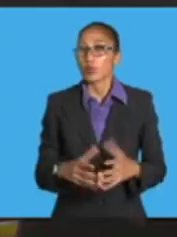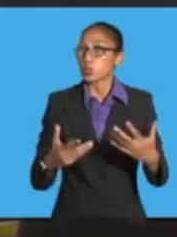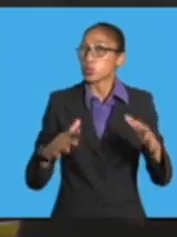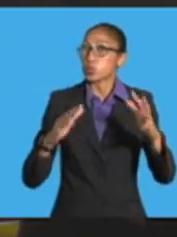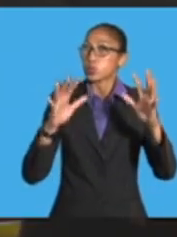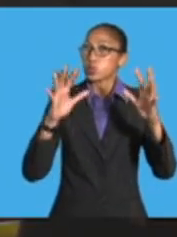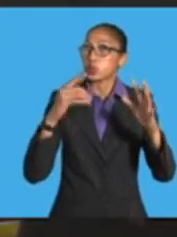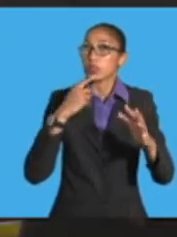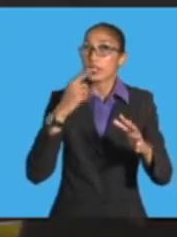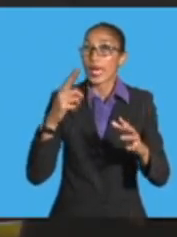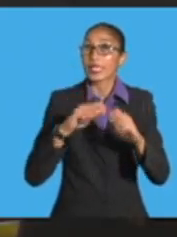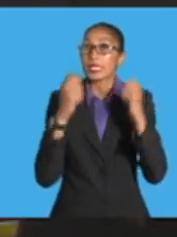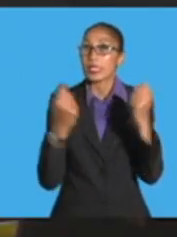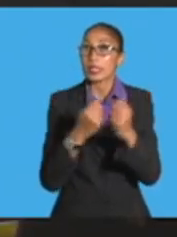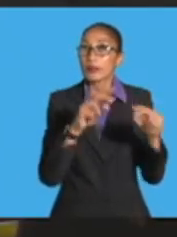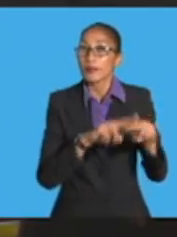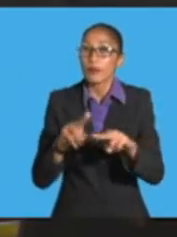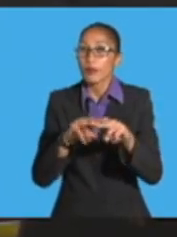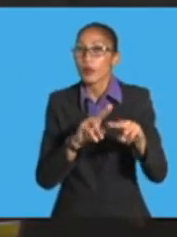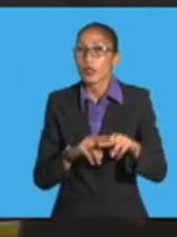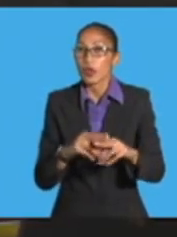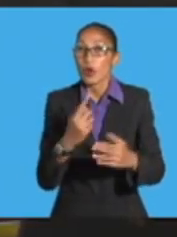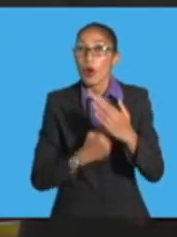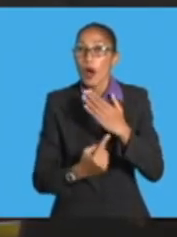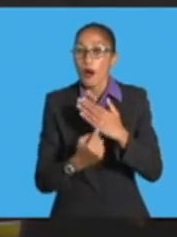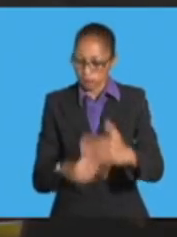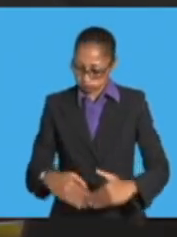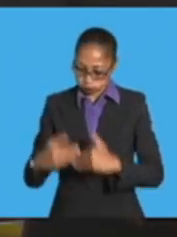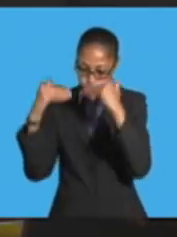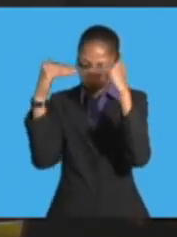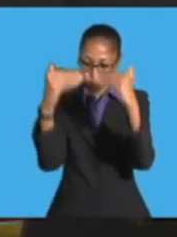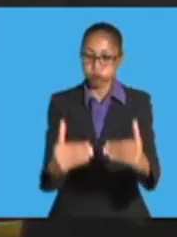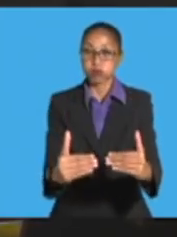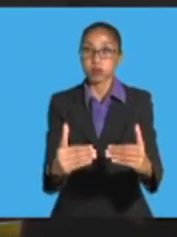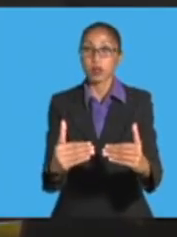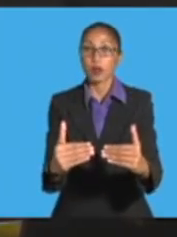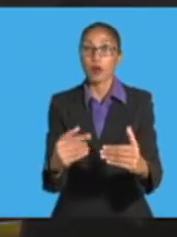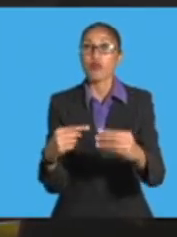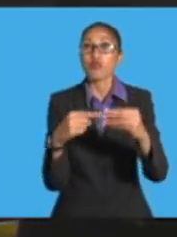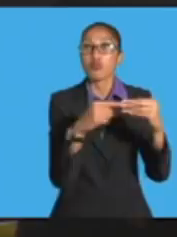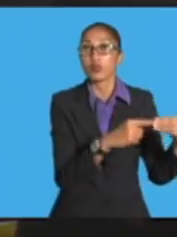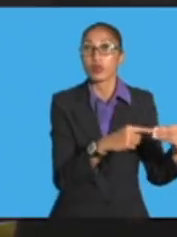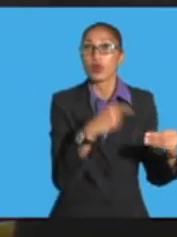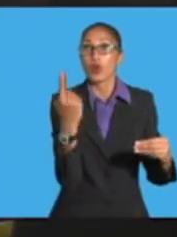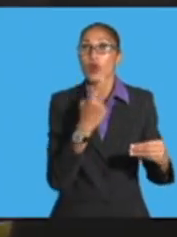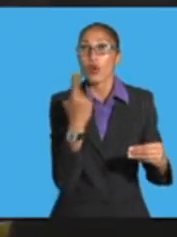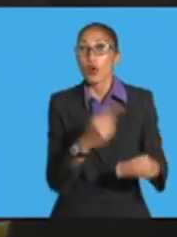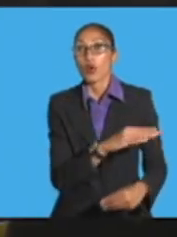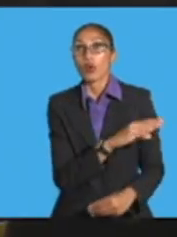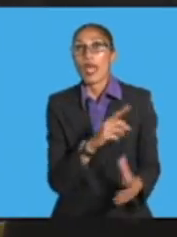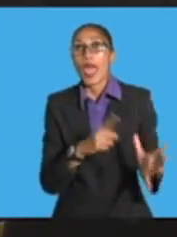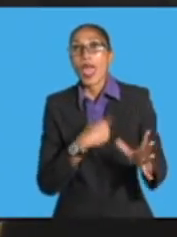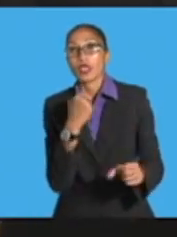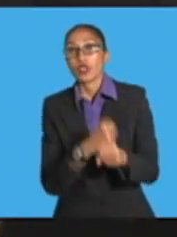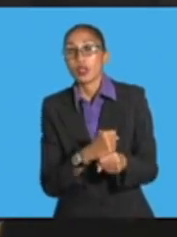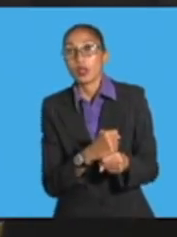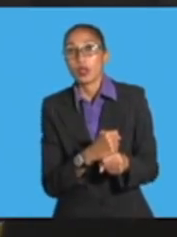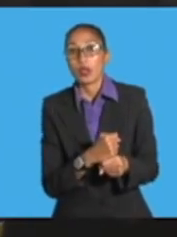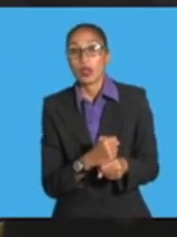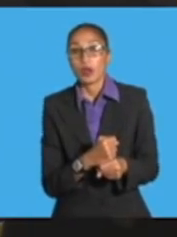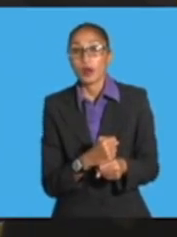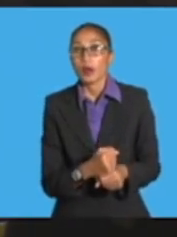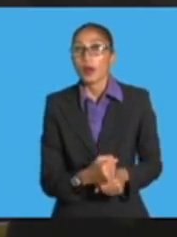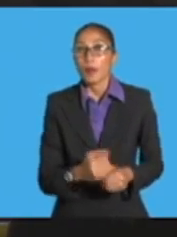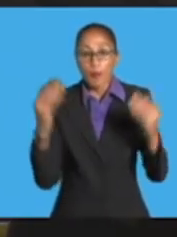event, and Team Fiji really put its foot front forward under the leadership of the Honorable Attorney General. Madam